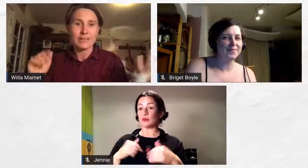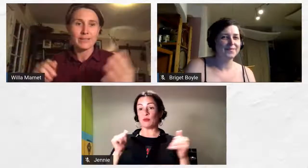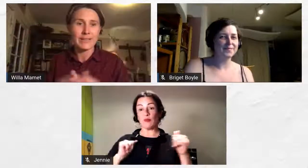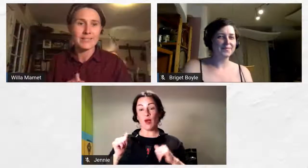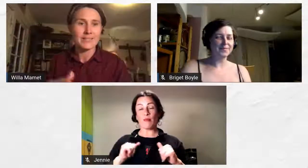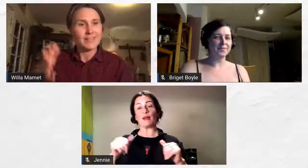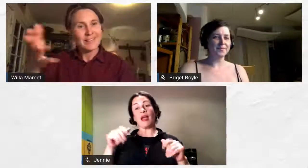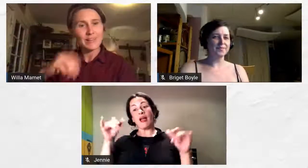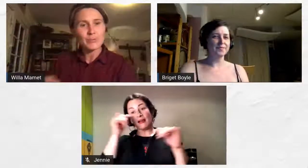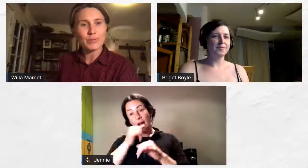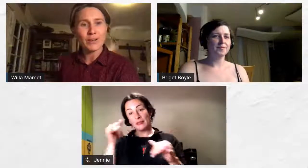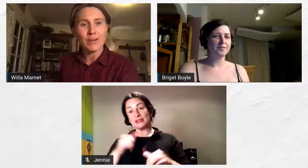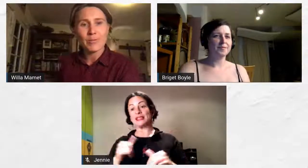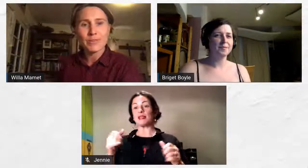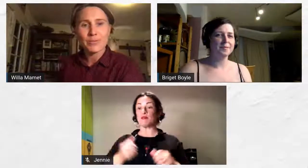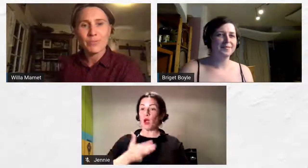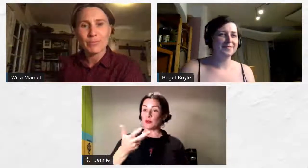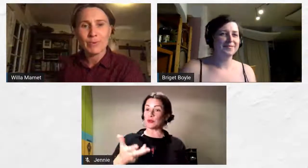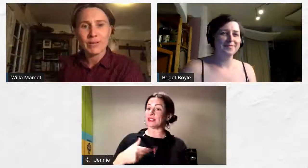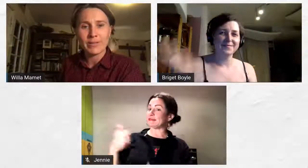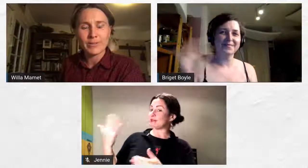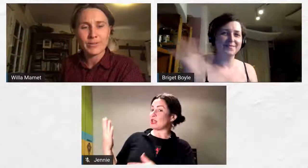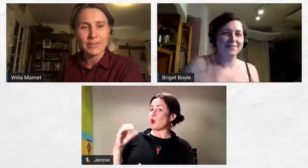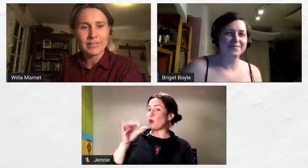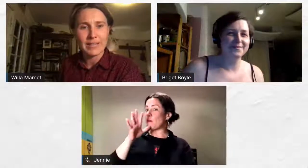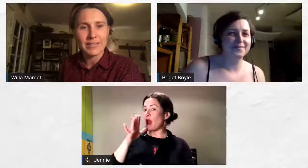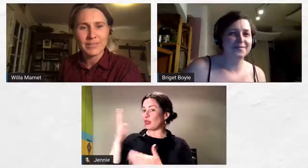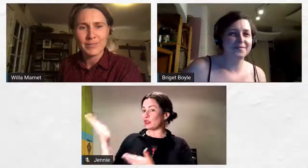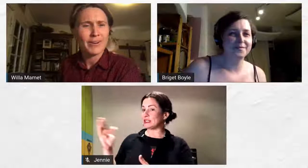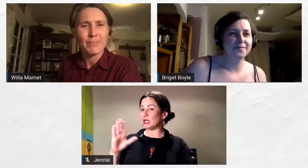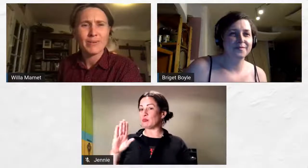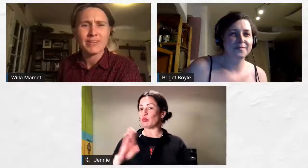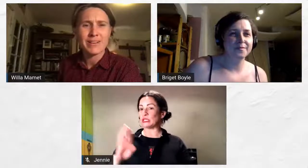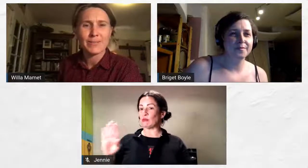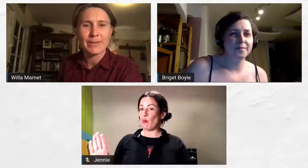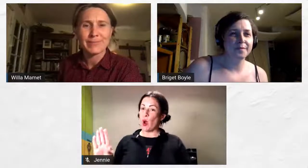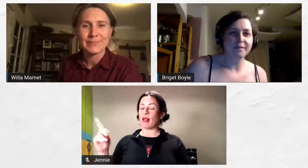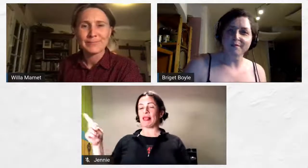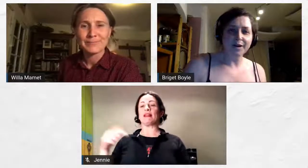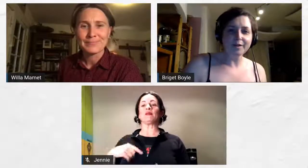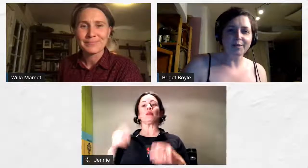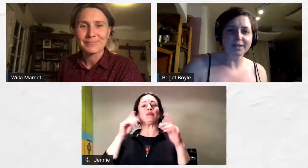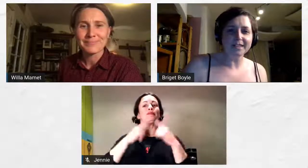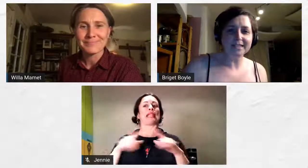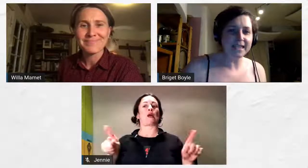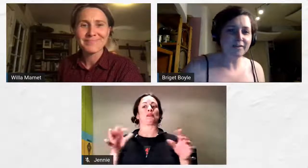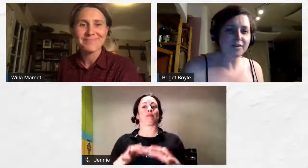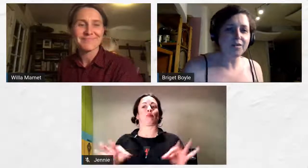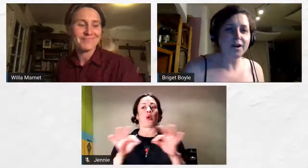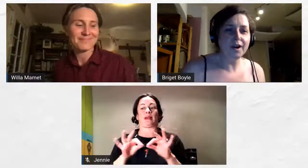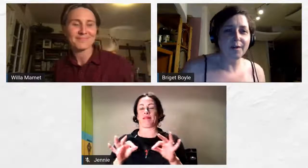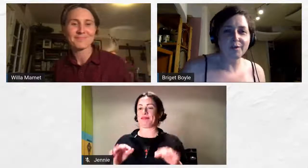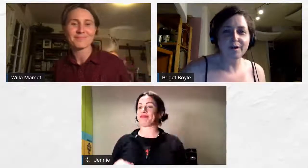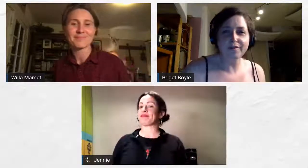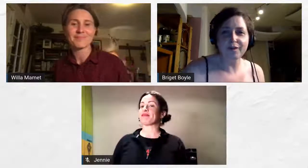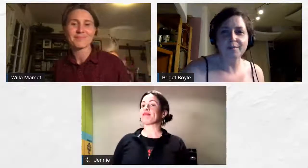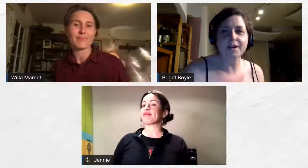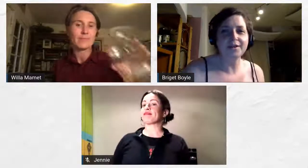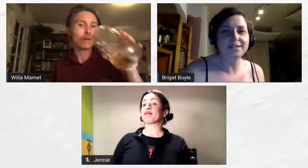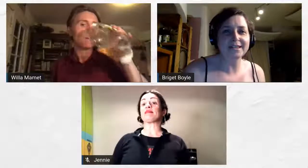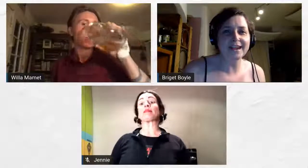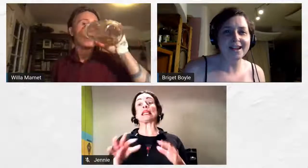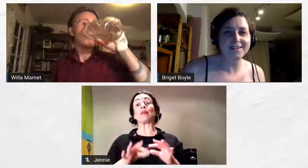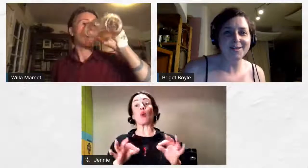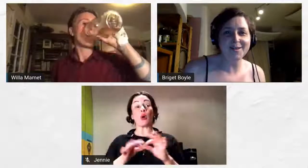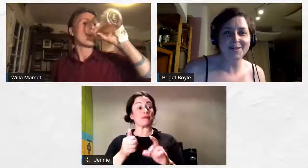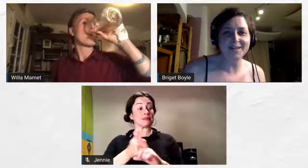music, all the things. Here's one of our co-mothers, Bridget Boyle, who's going to tell us this very important announcement. Very important. If you are a performer